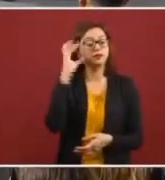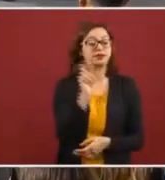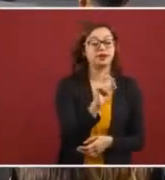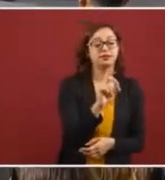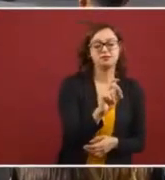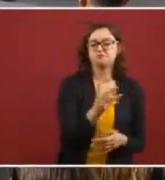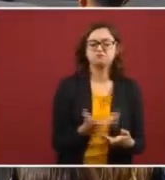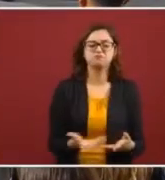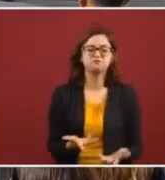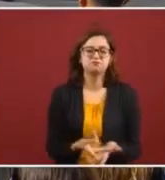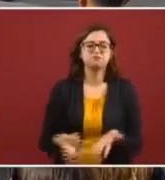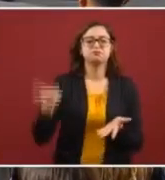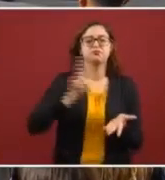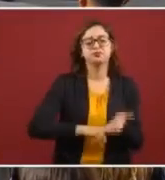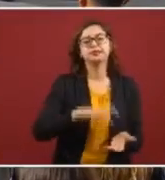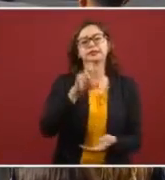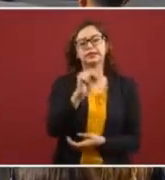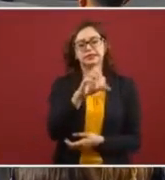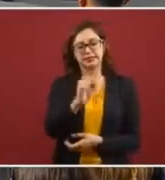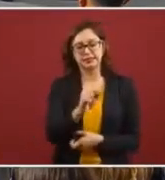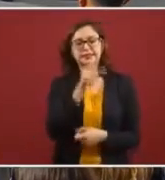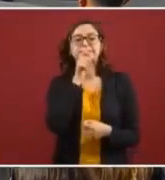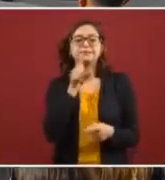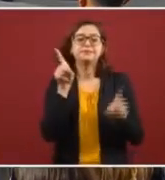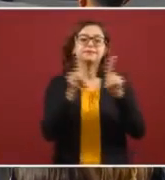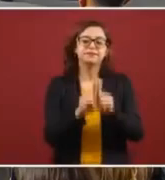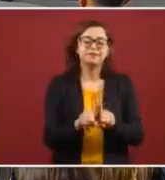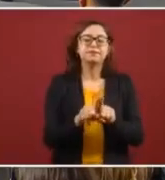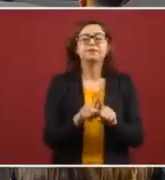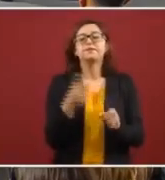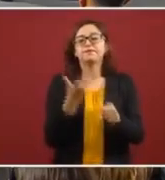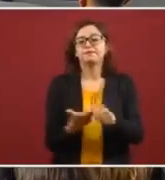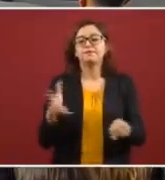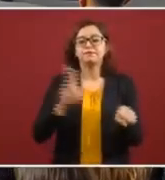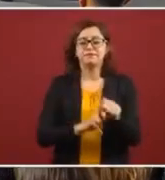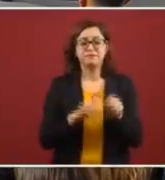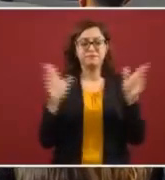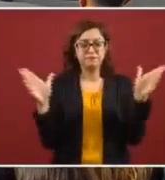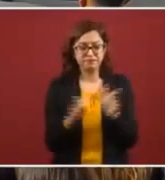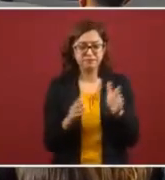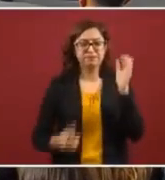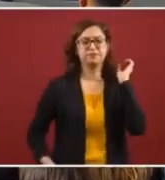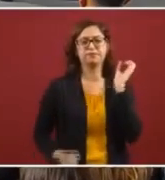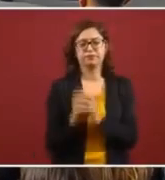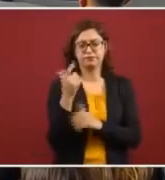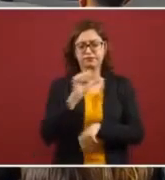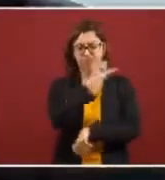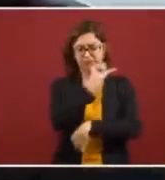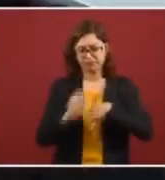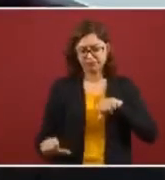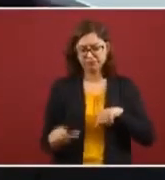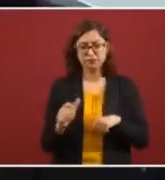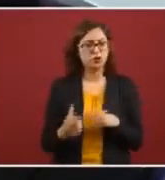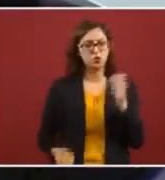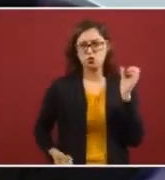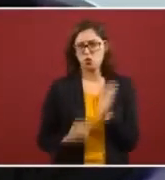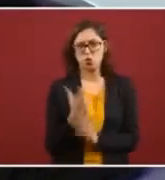Wow, there's a lot that they're doing. I didn't get to read them all, but